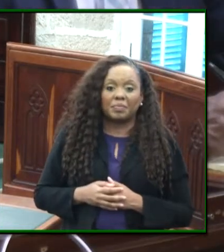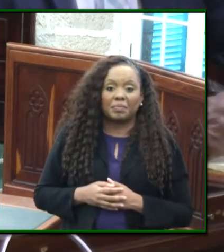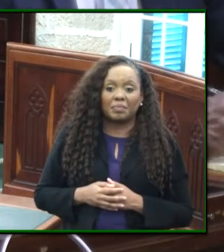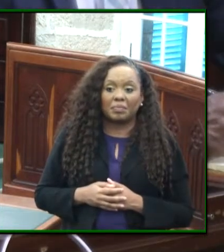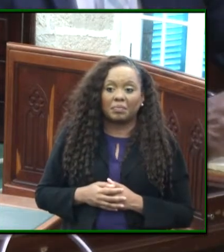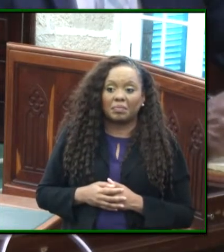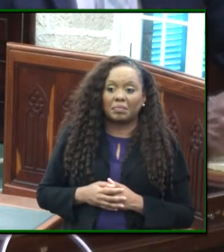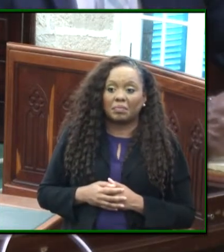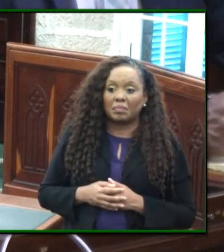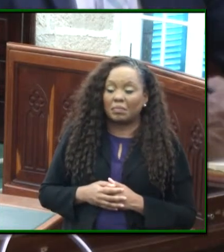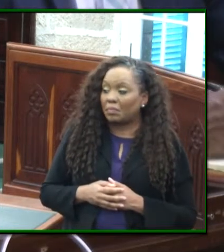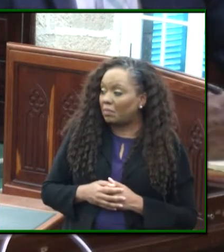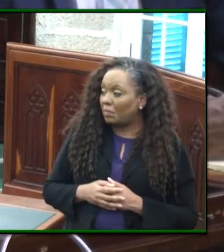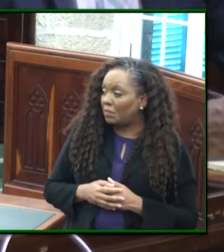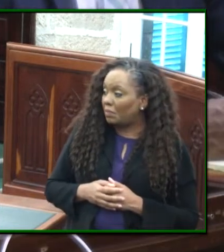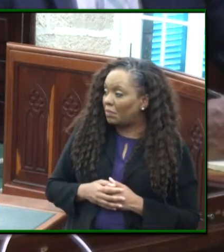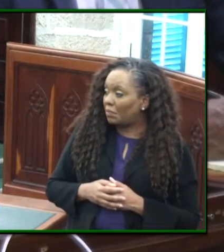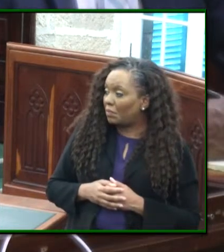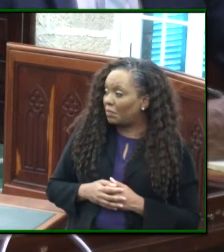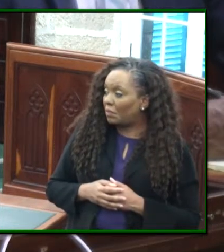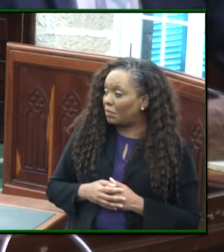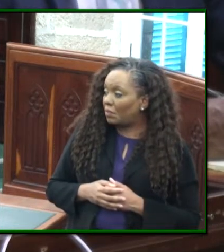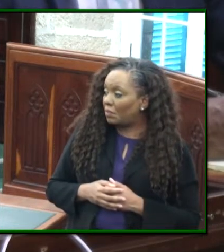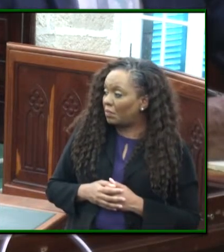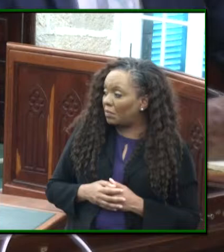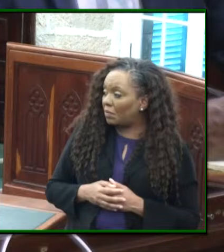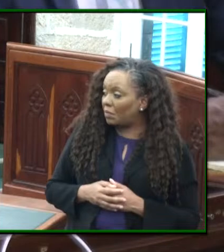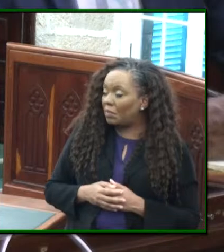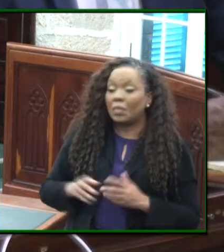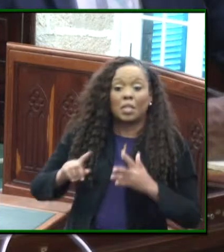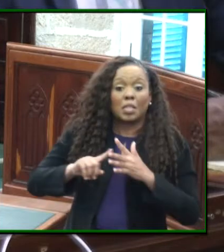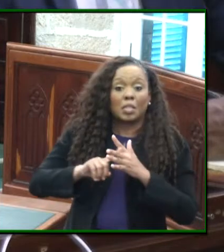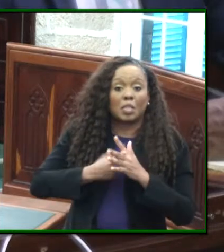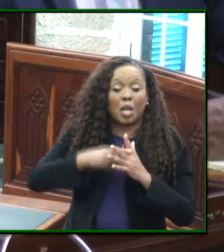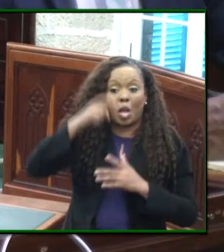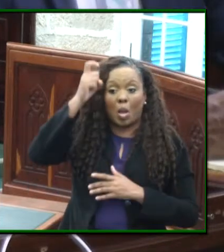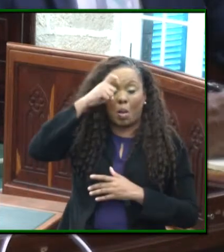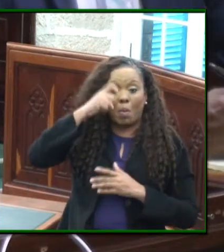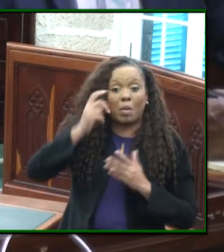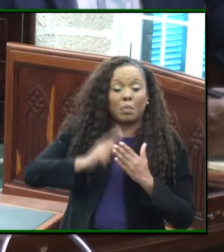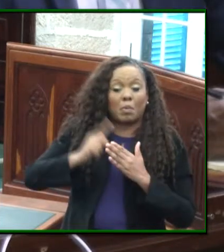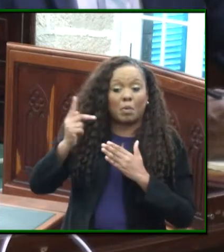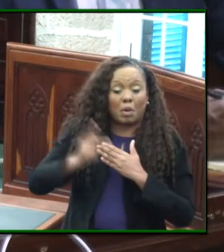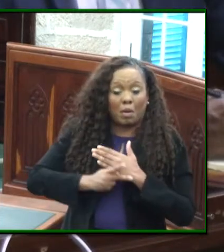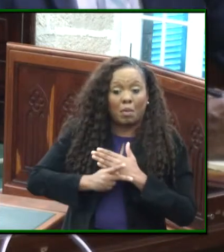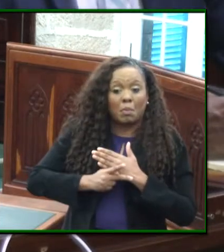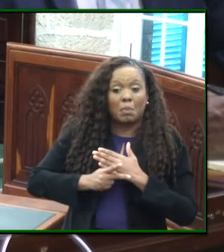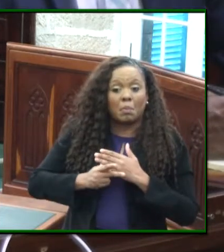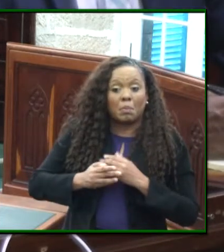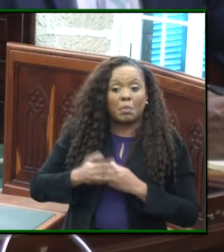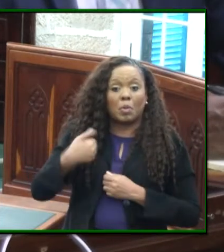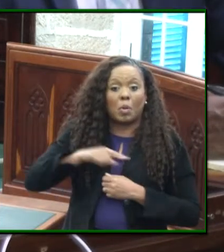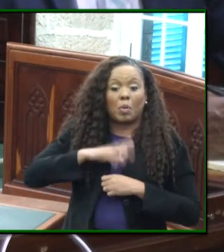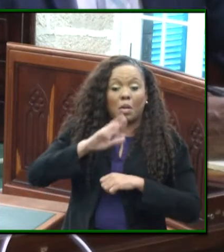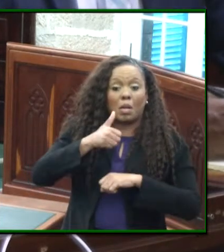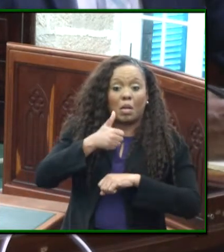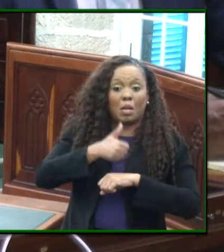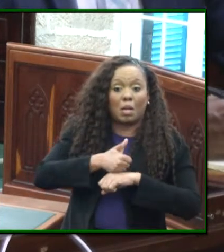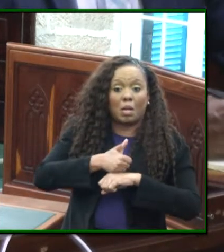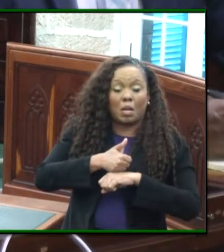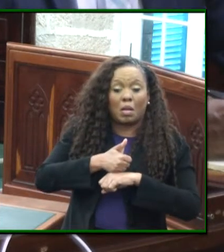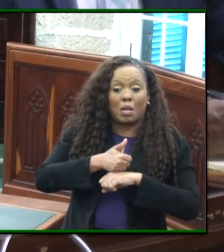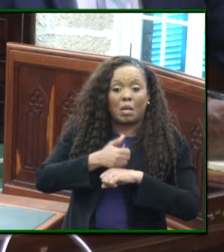The StartWise program was a program which we launched as a